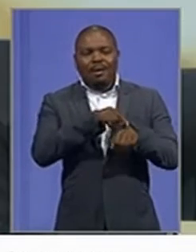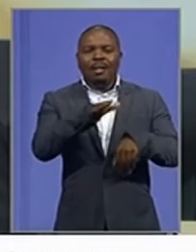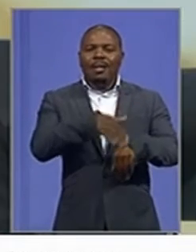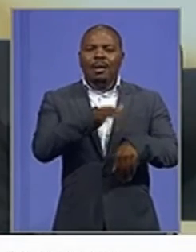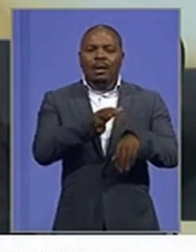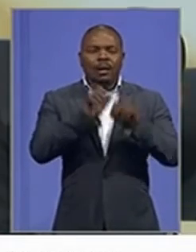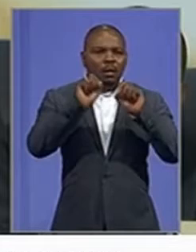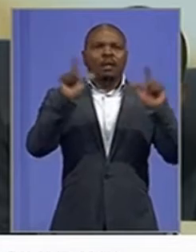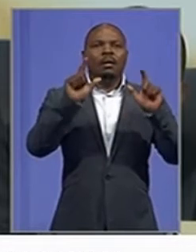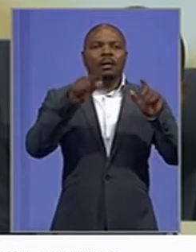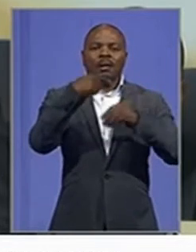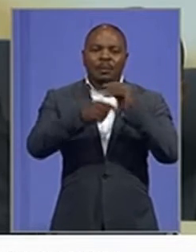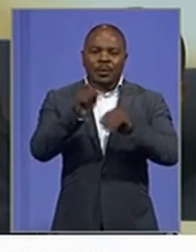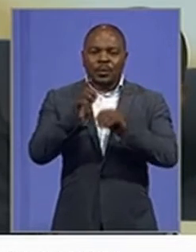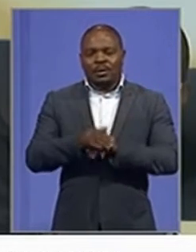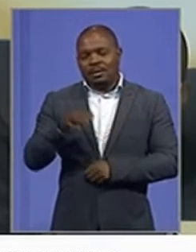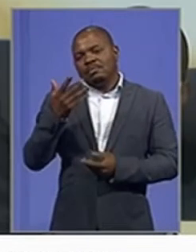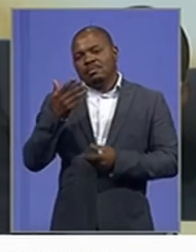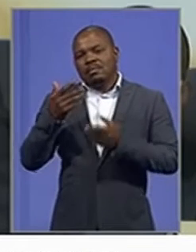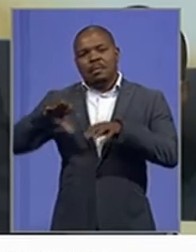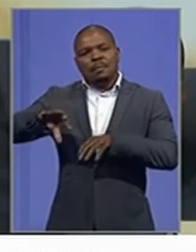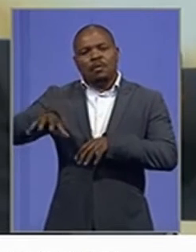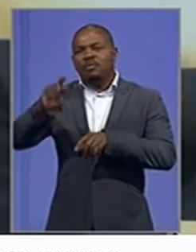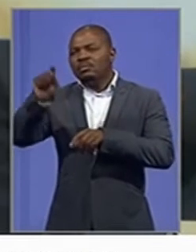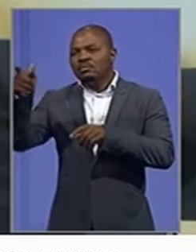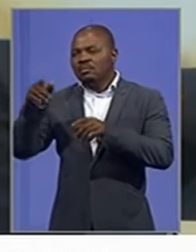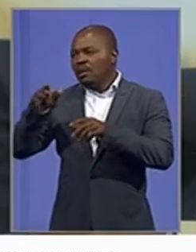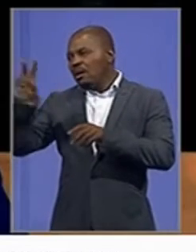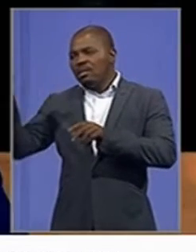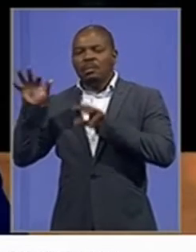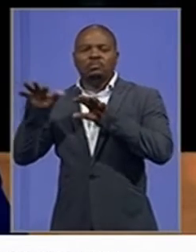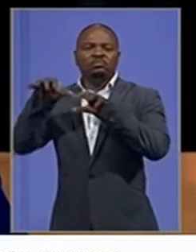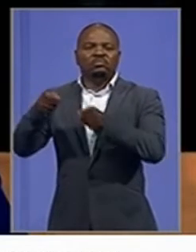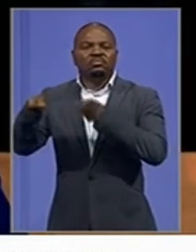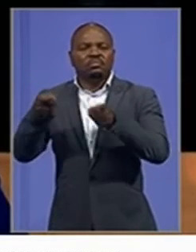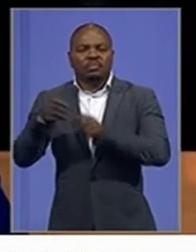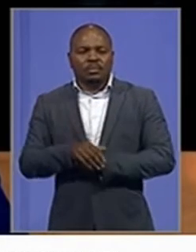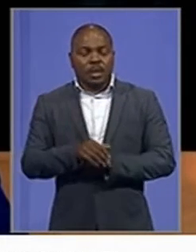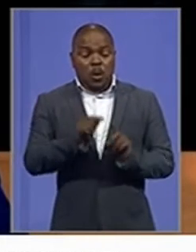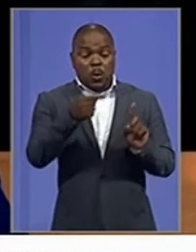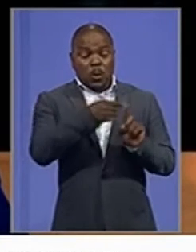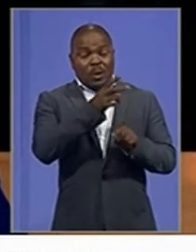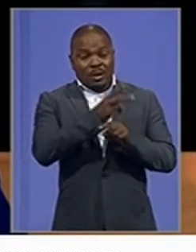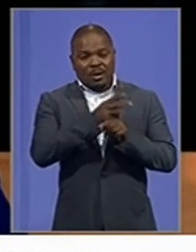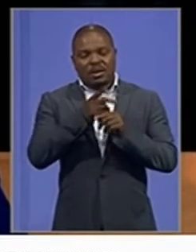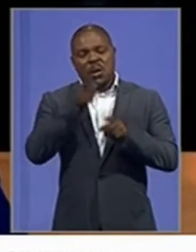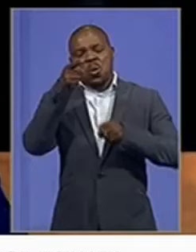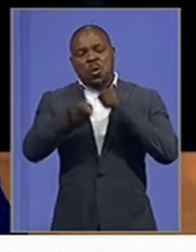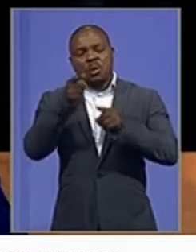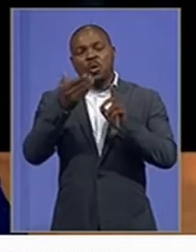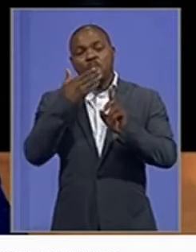tsa dipatlisiso tse di ka ga magatwe a go tlhotlheletsa ditshwetso tsa mafapha a puso. Fela Modise o pega molato go Cedric